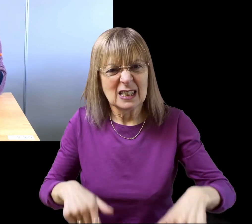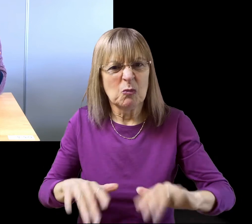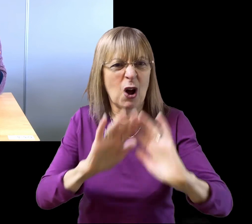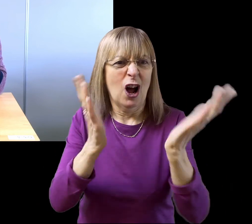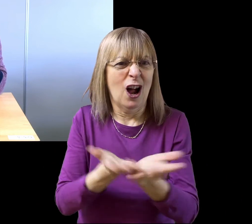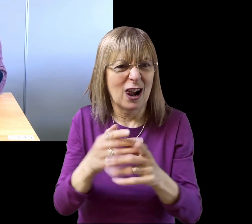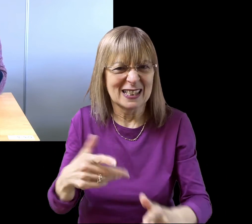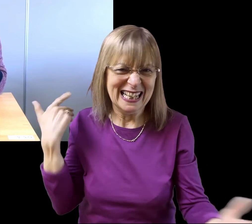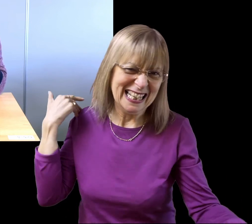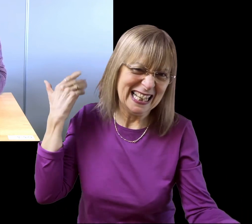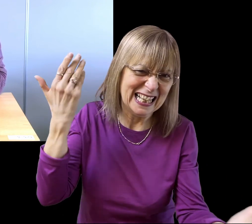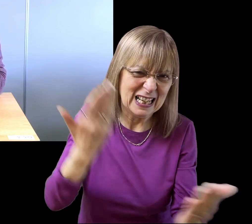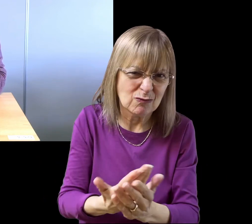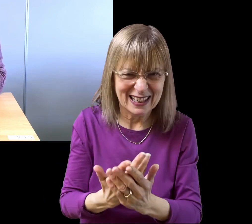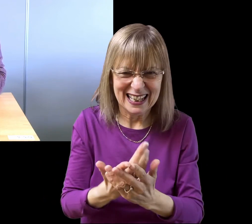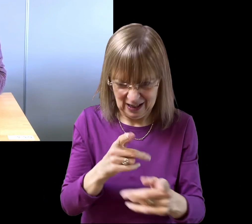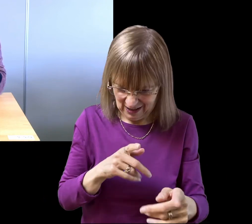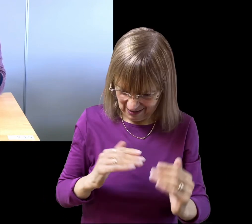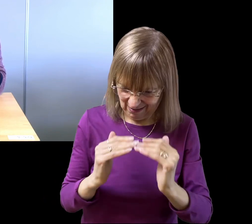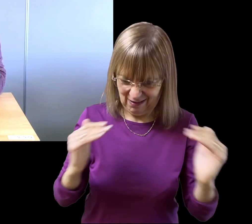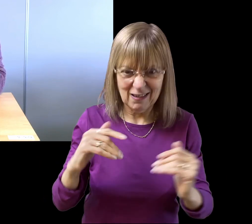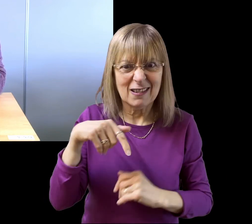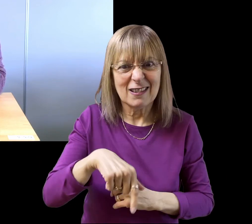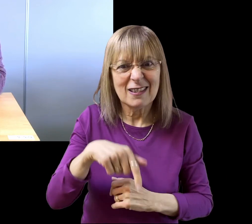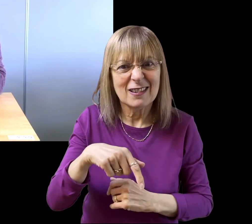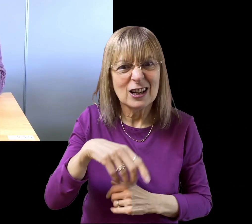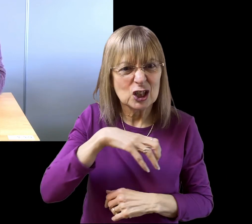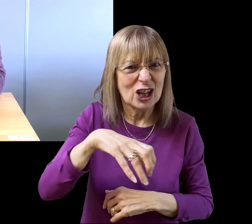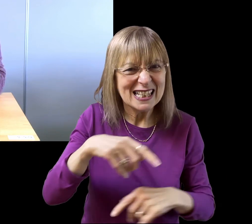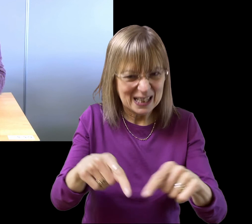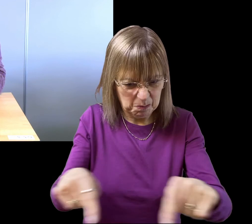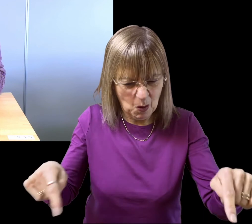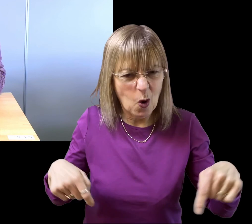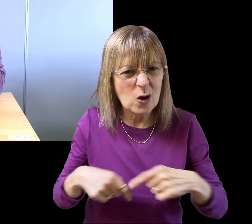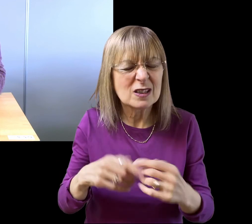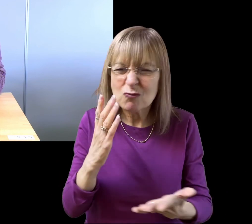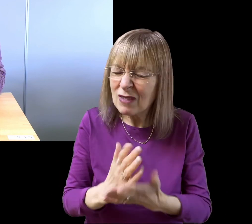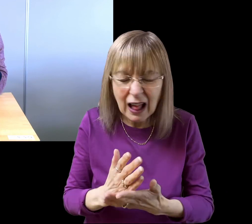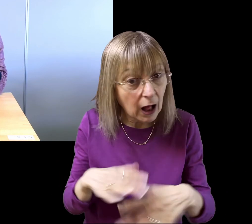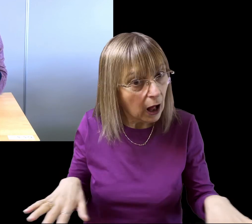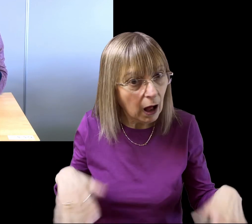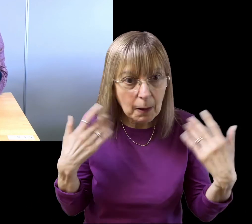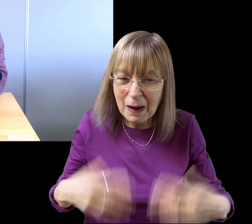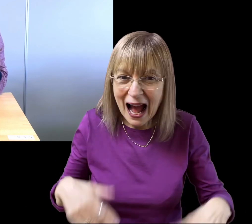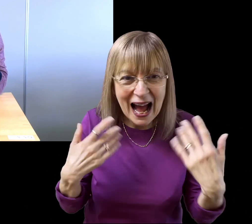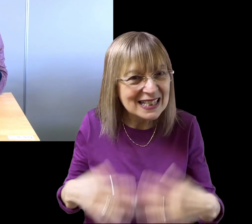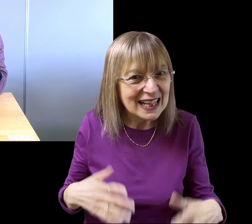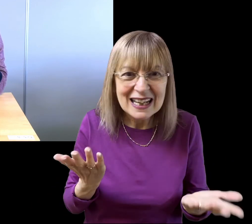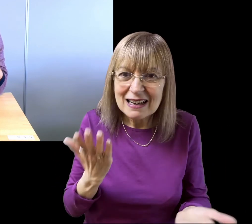entire history of the Earth to fill this chessboard. It's quite an amazing thing, really. It's quite